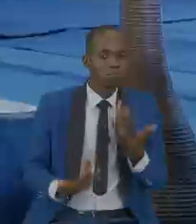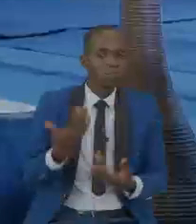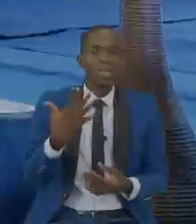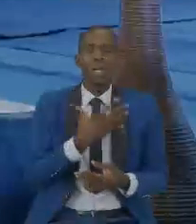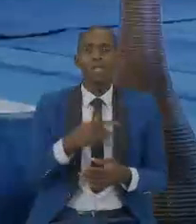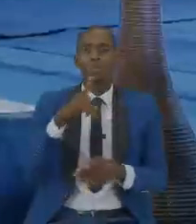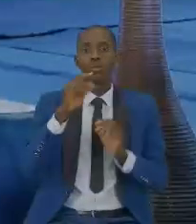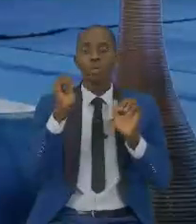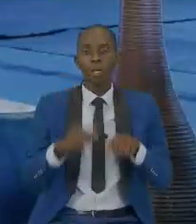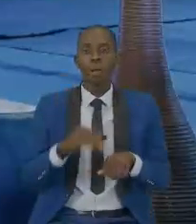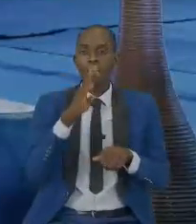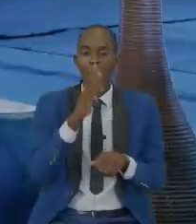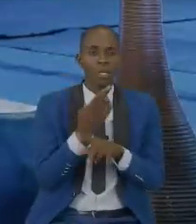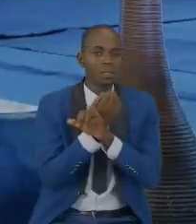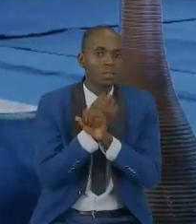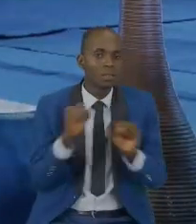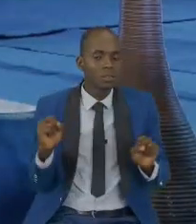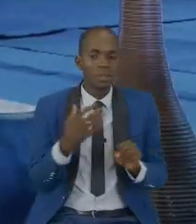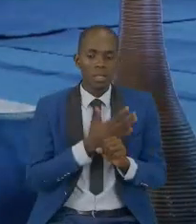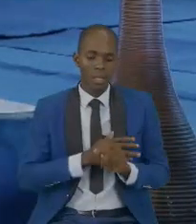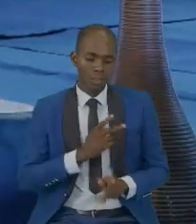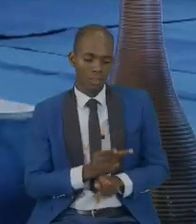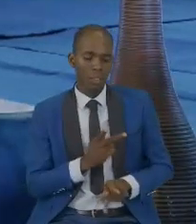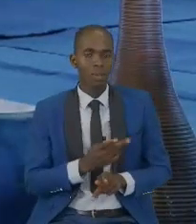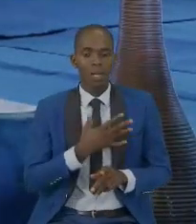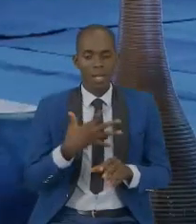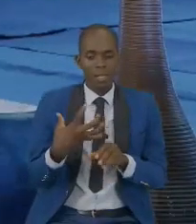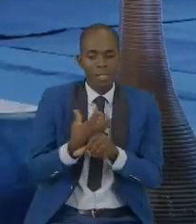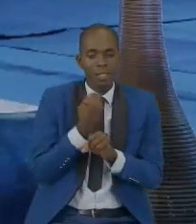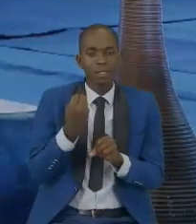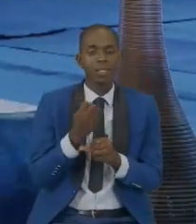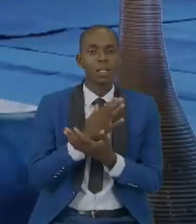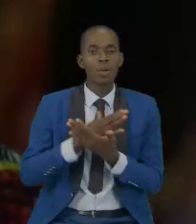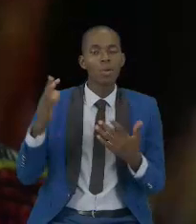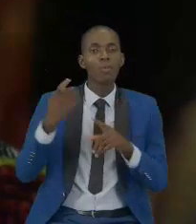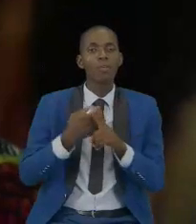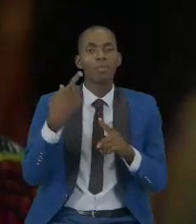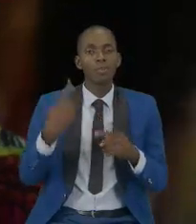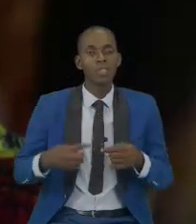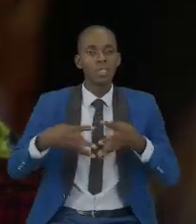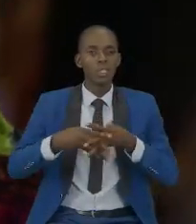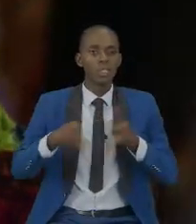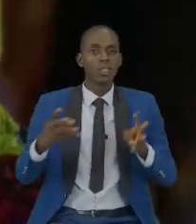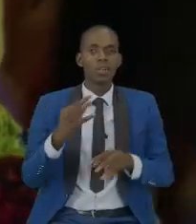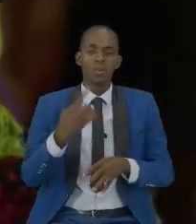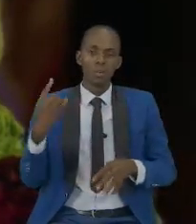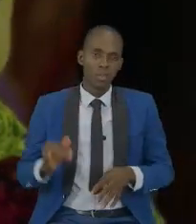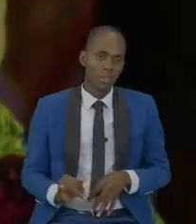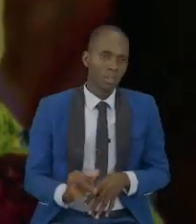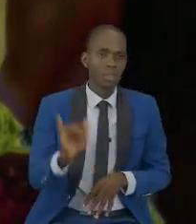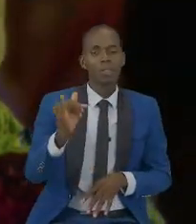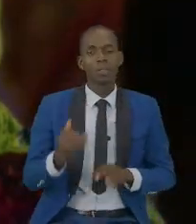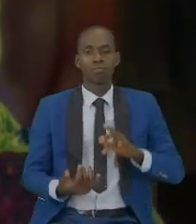redeemed and preserved and taken away from the gate of the eternal furnace. Obey